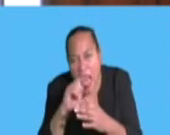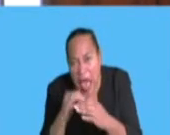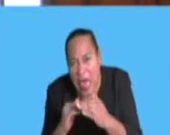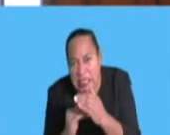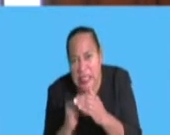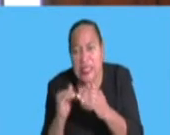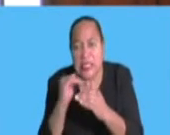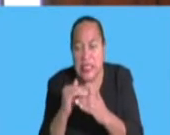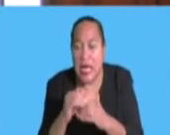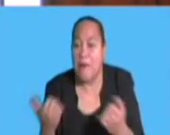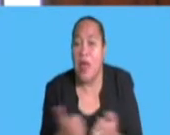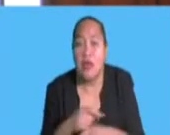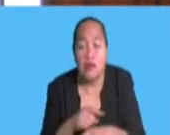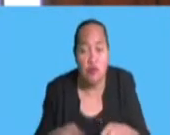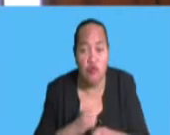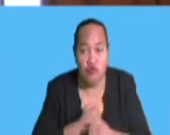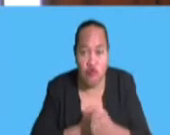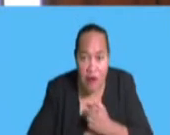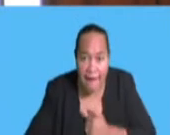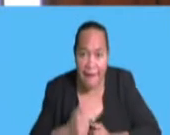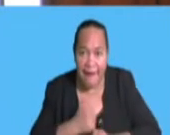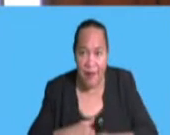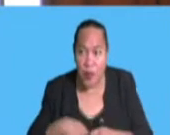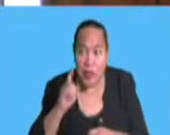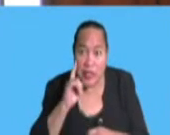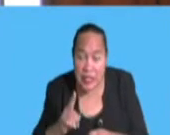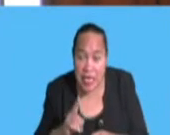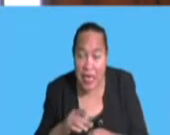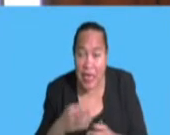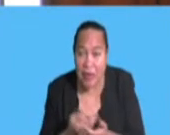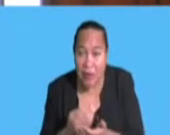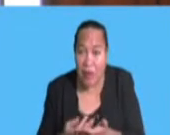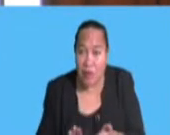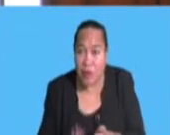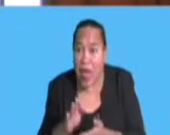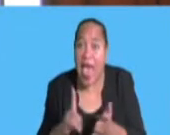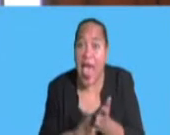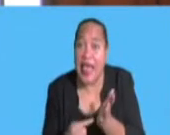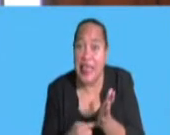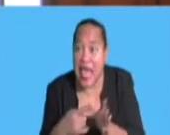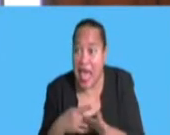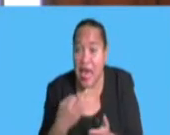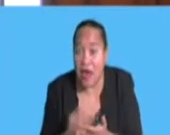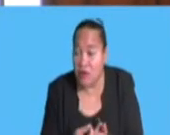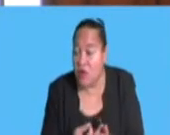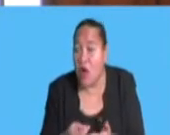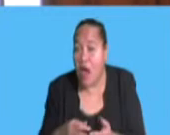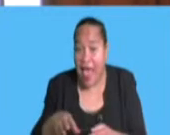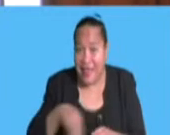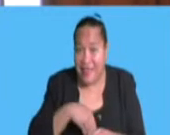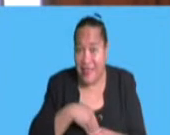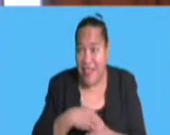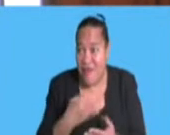our citizens are struggling. We've all seen the increased aggressiveness in which the LTA imposes traffic and e-ticketing